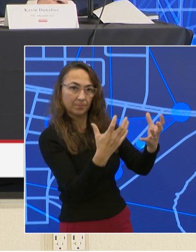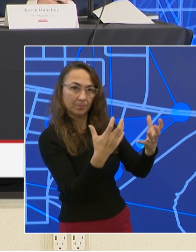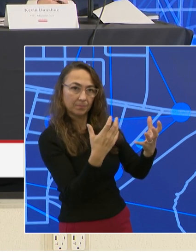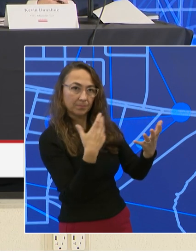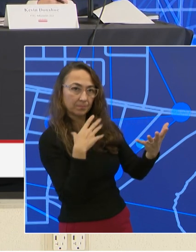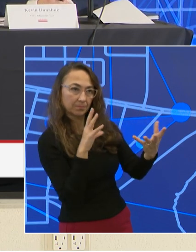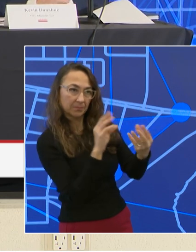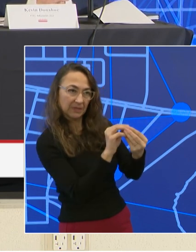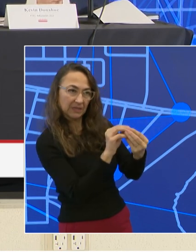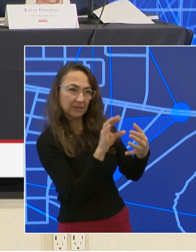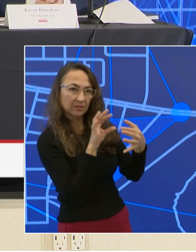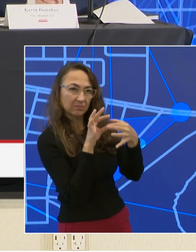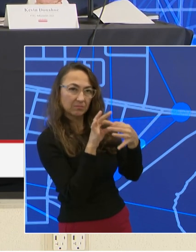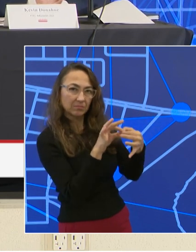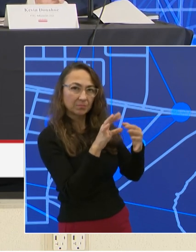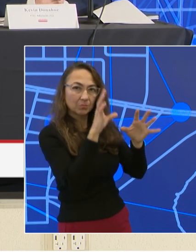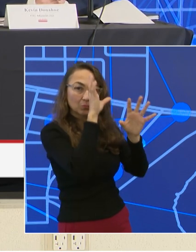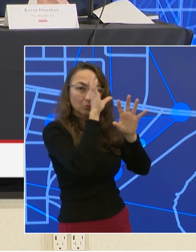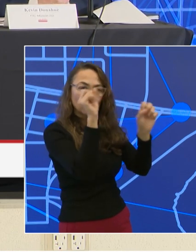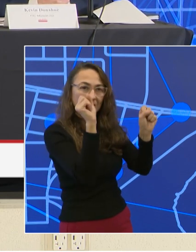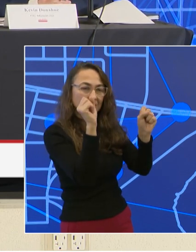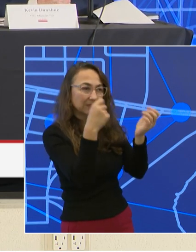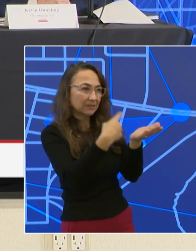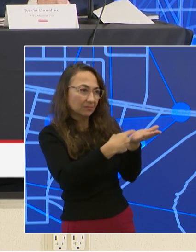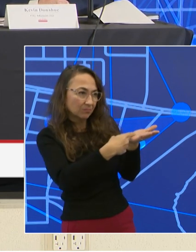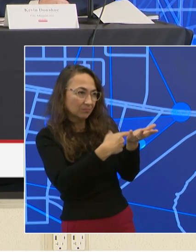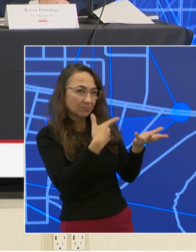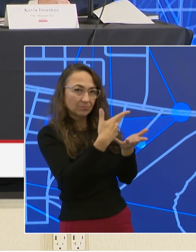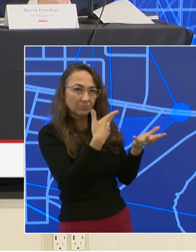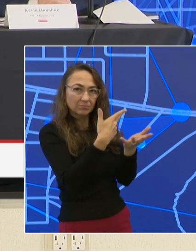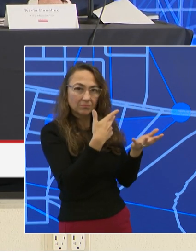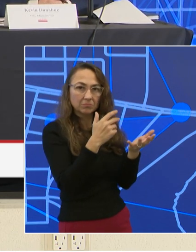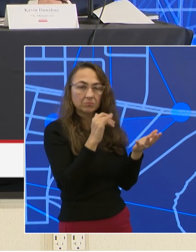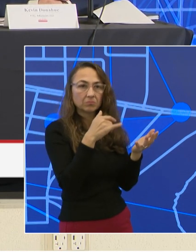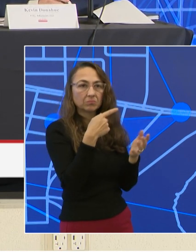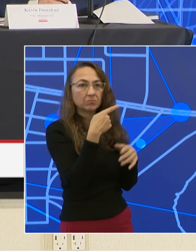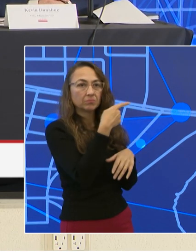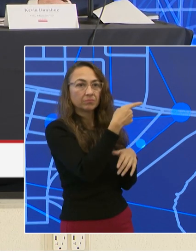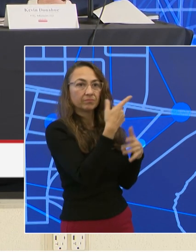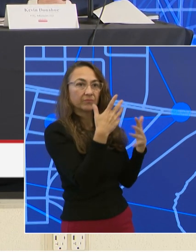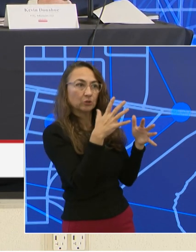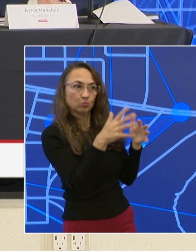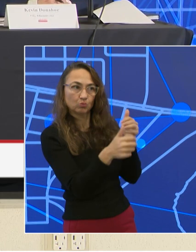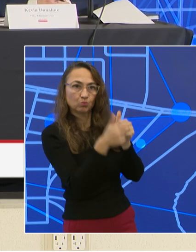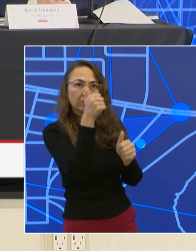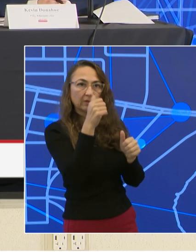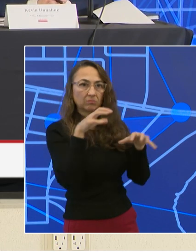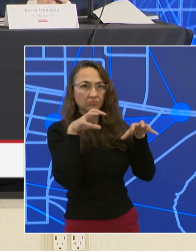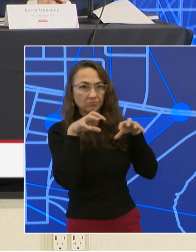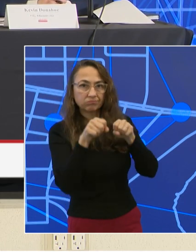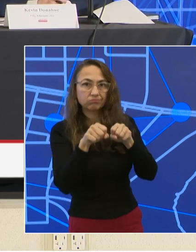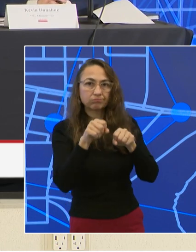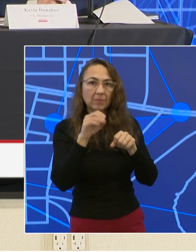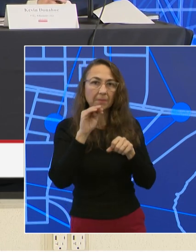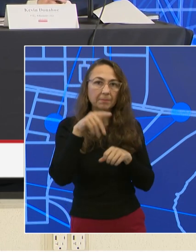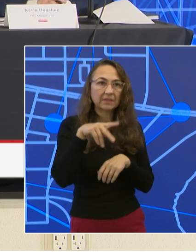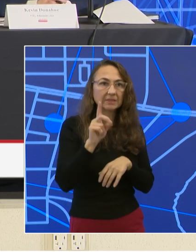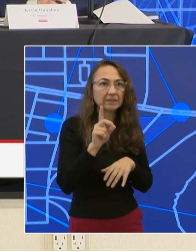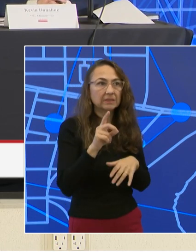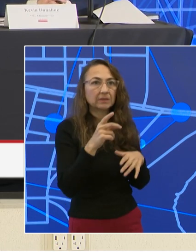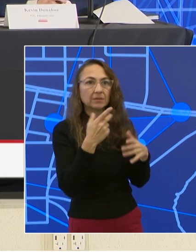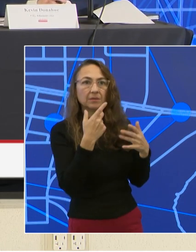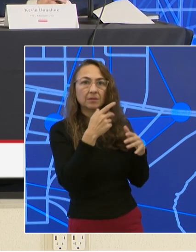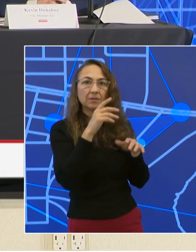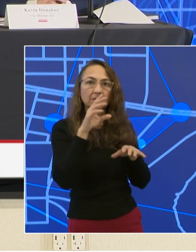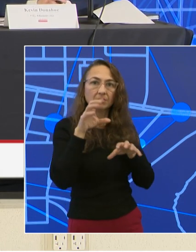conversation, given what the President-elect has said, his threats to take over the D.C. Police Department and safety and crime in Washington, D.C., how